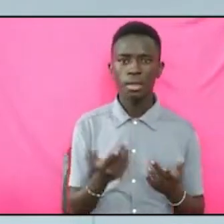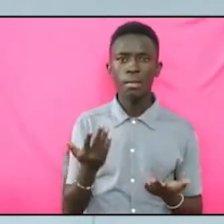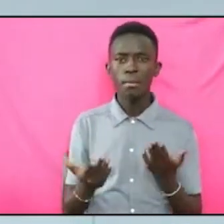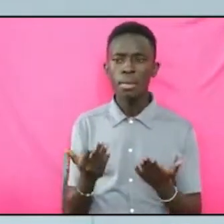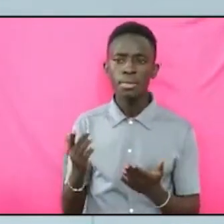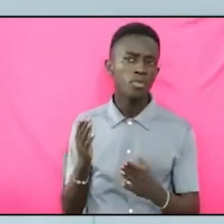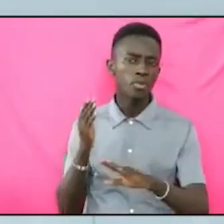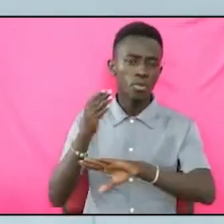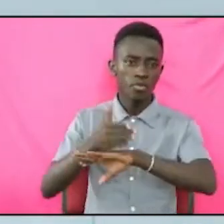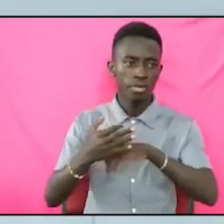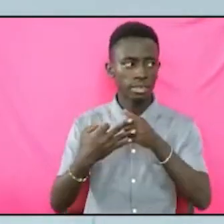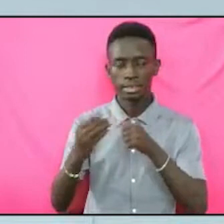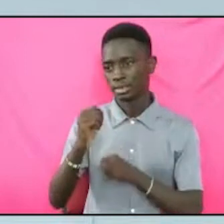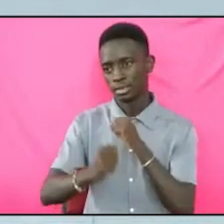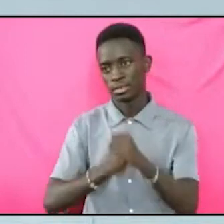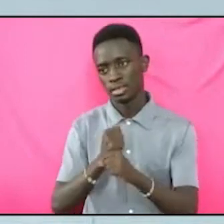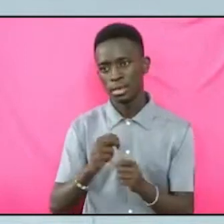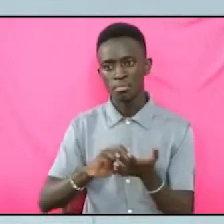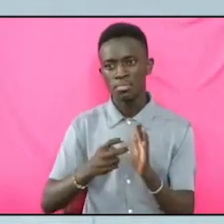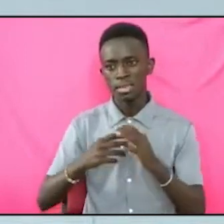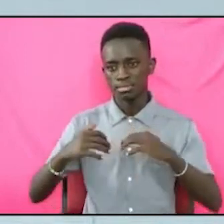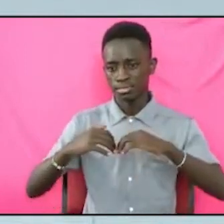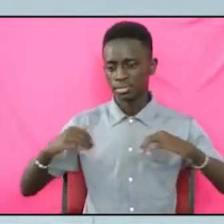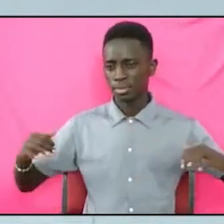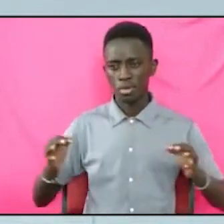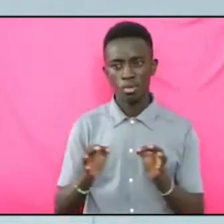So they've been separate kingdoms for quite a while.